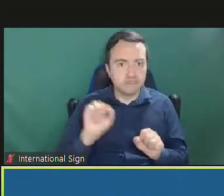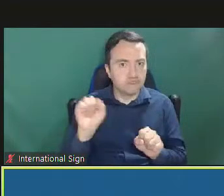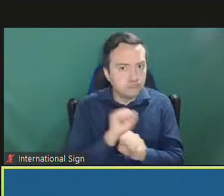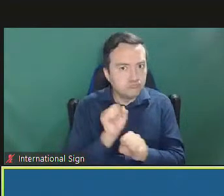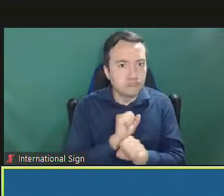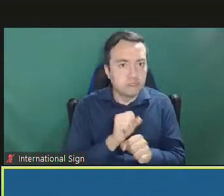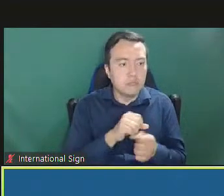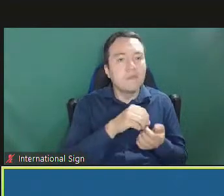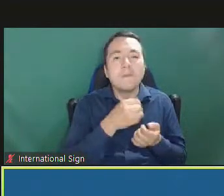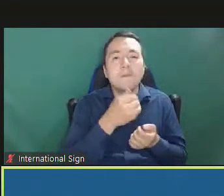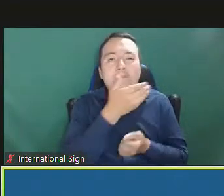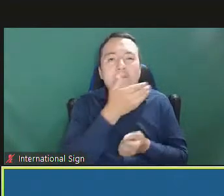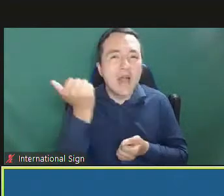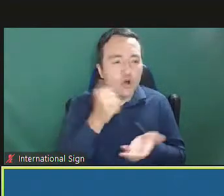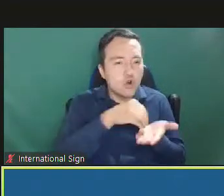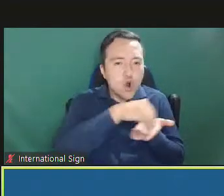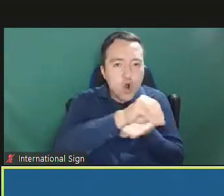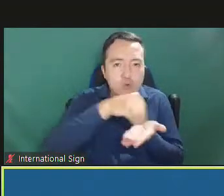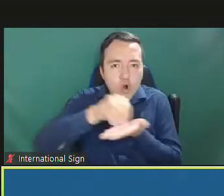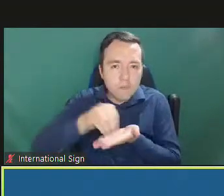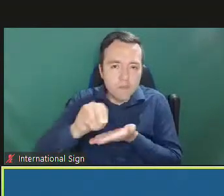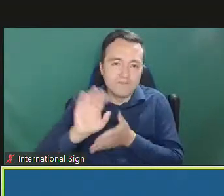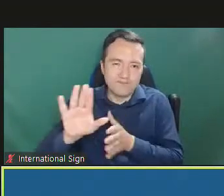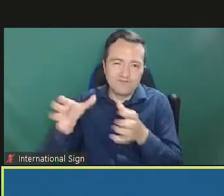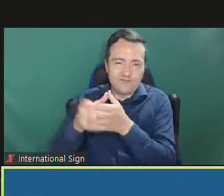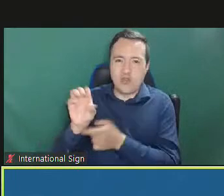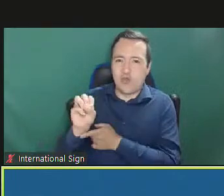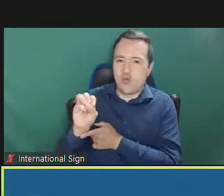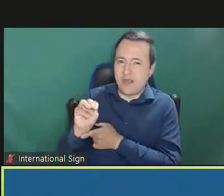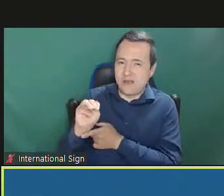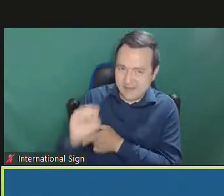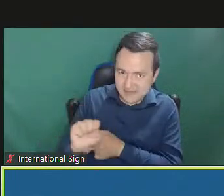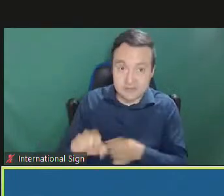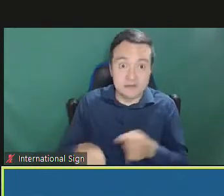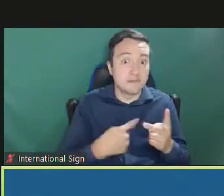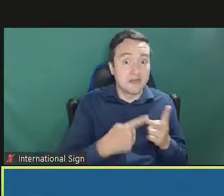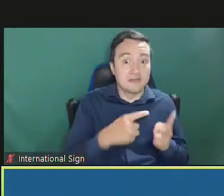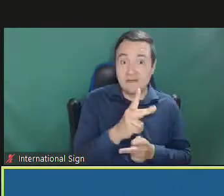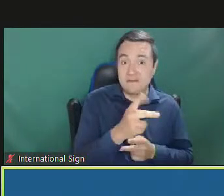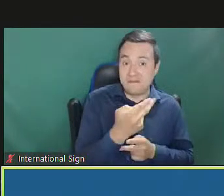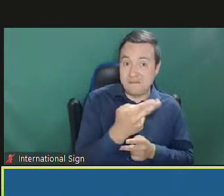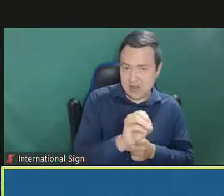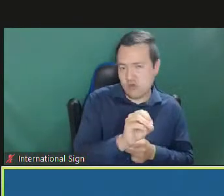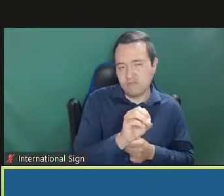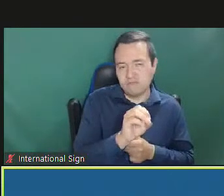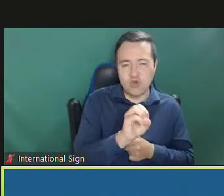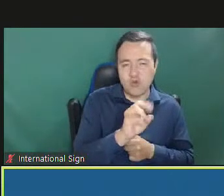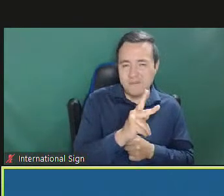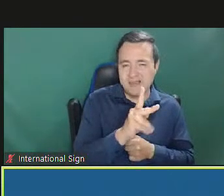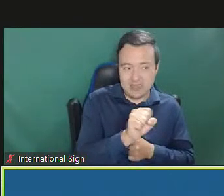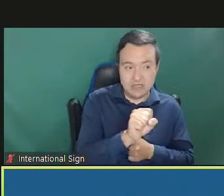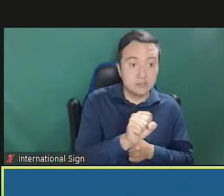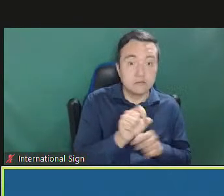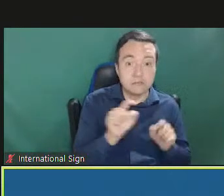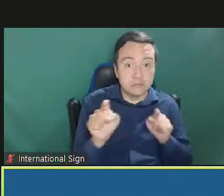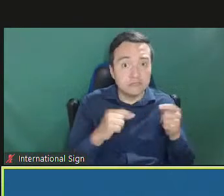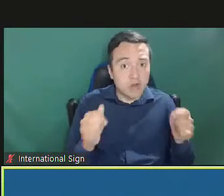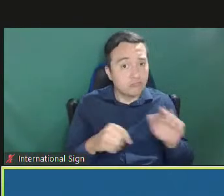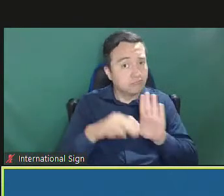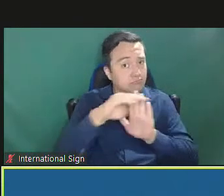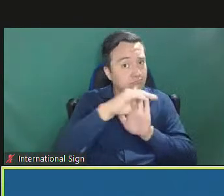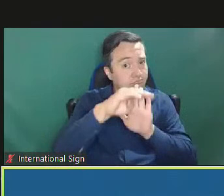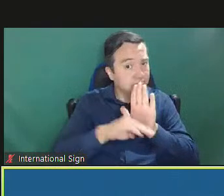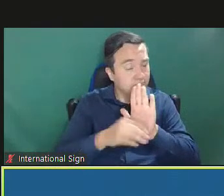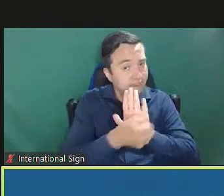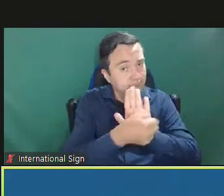targets for the reduction of sodium content in processed and ultra-processed food to assist countries to achieve the 2025